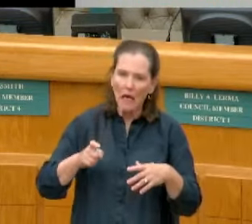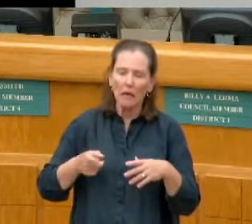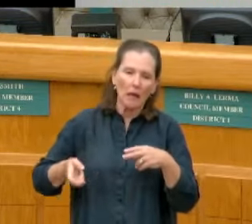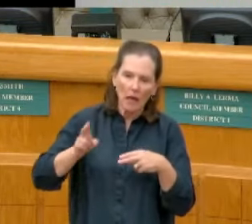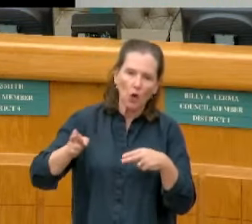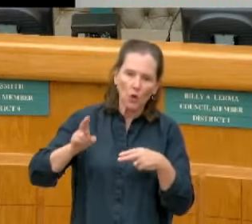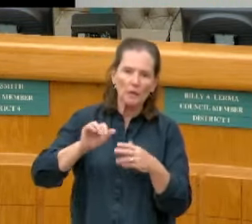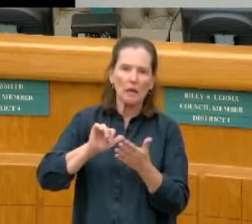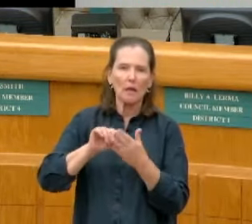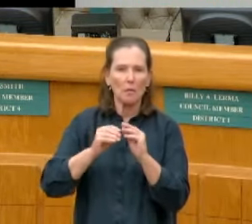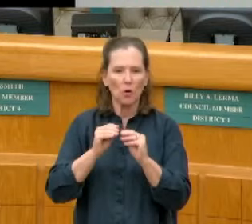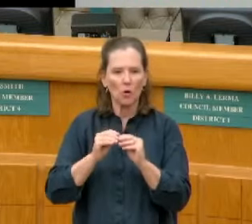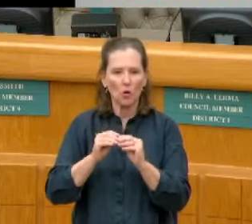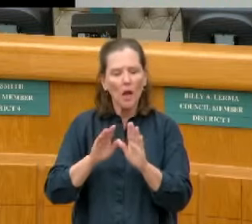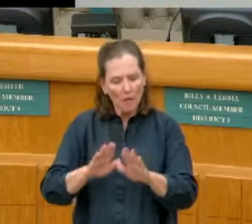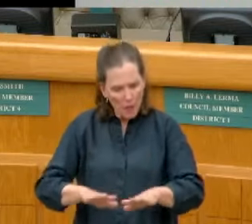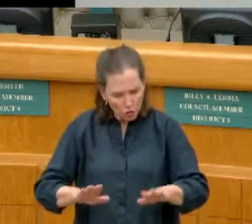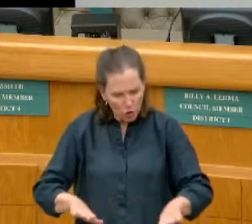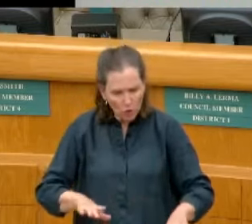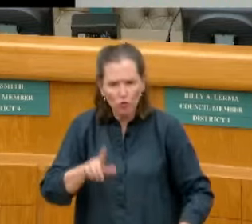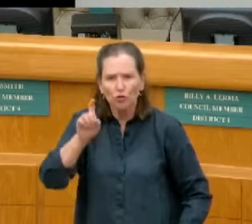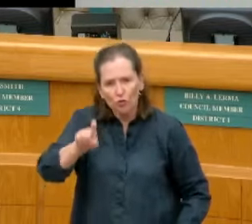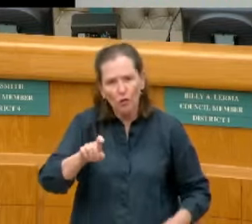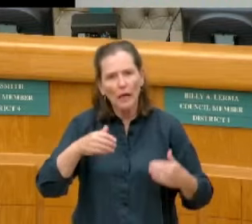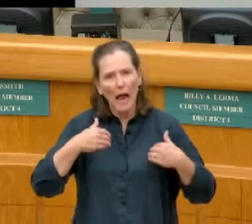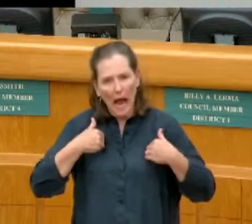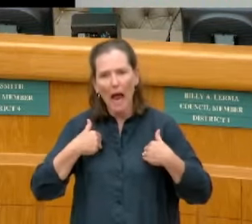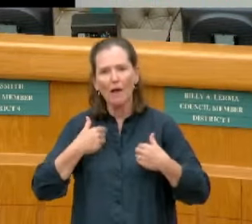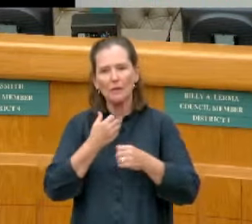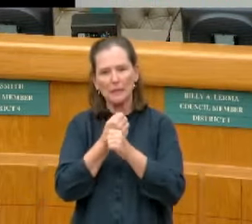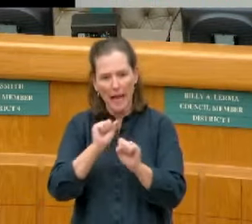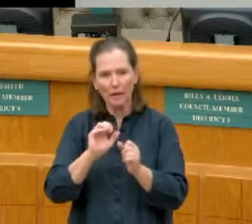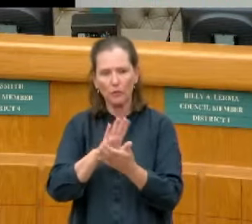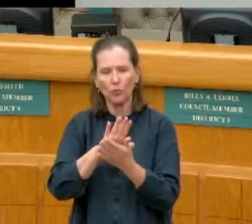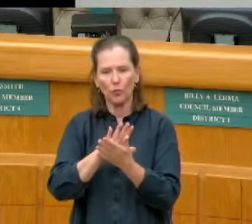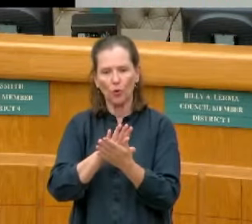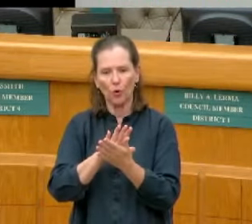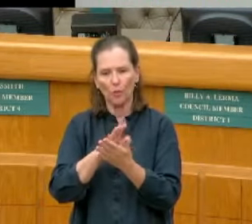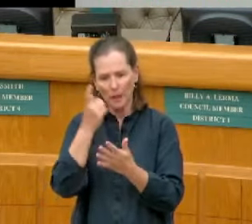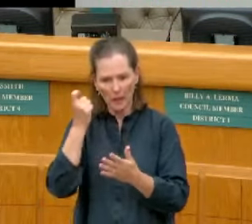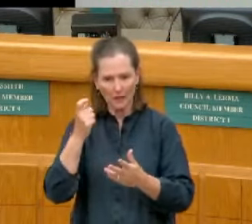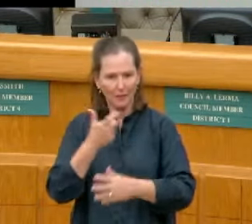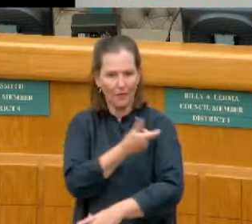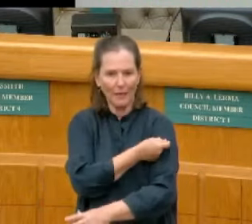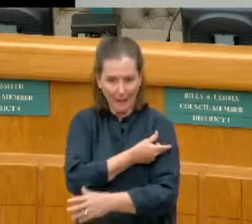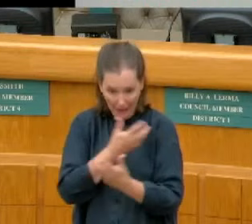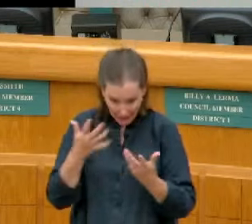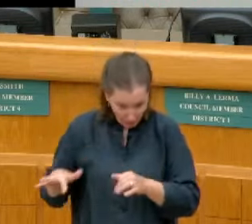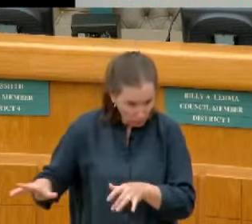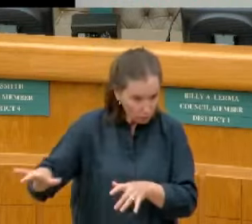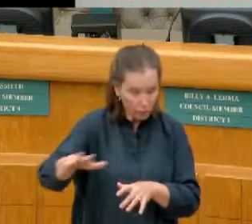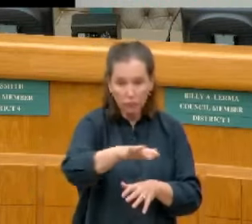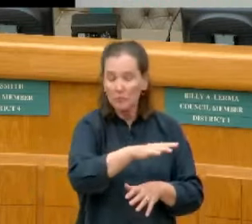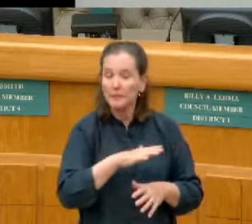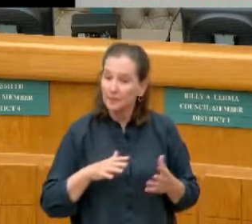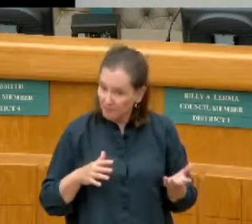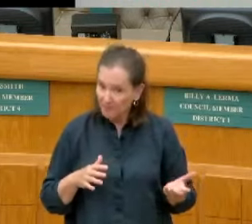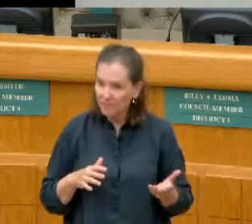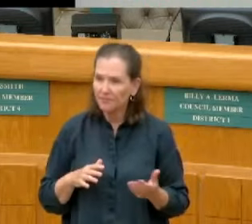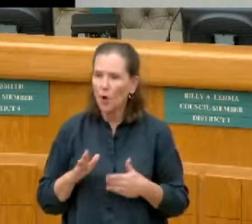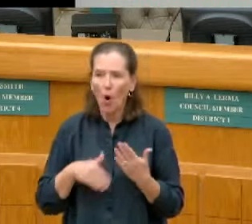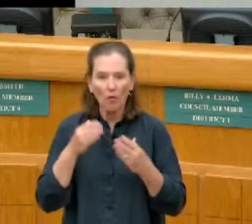place. On Monday, August the 30th, just this past Monday, we opened our second vaccination clinic located at the Greenwood